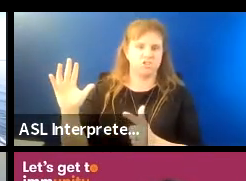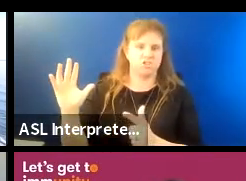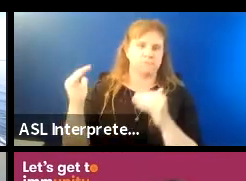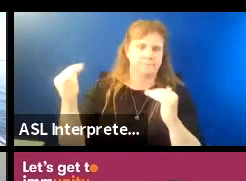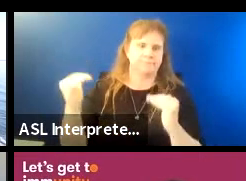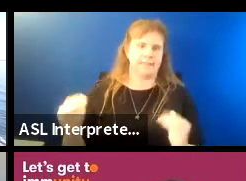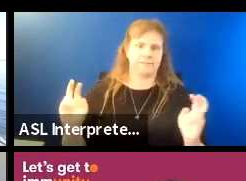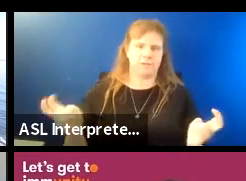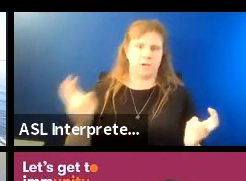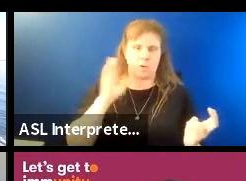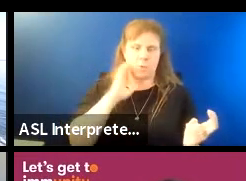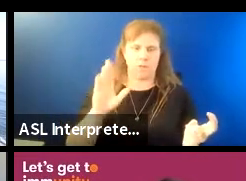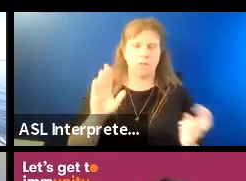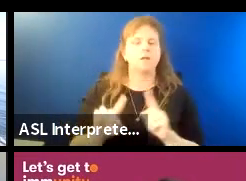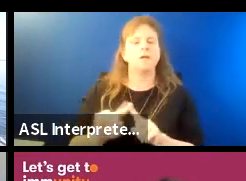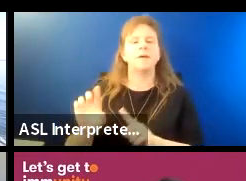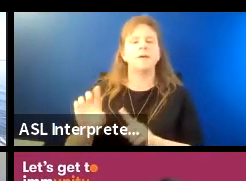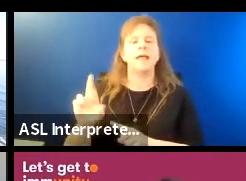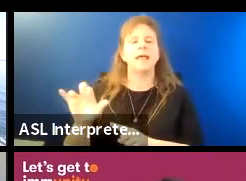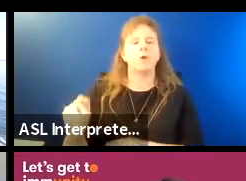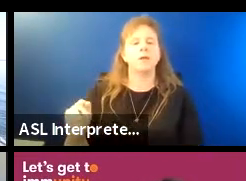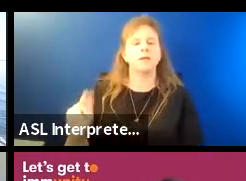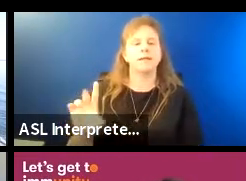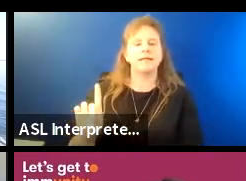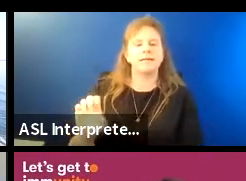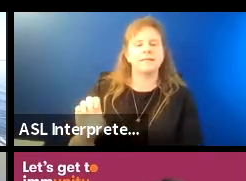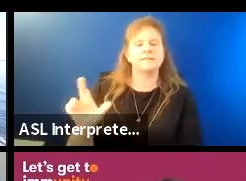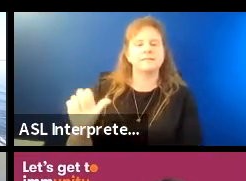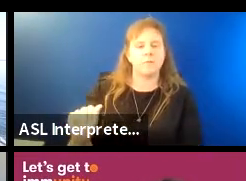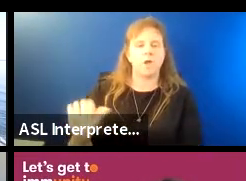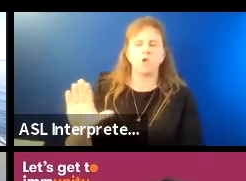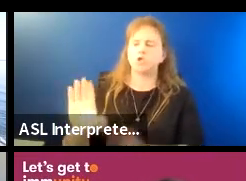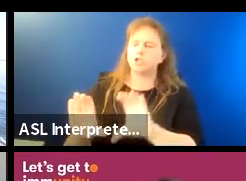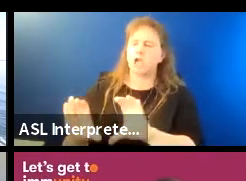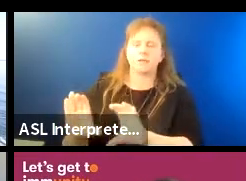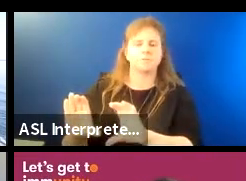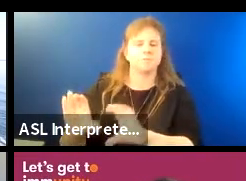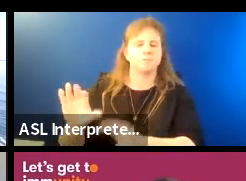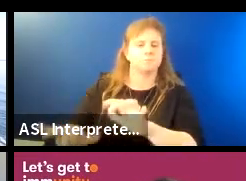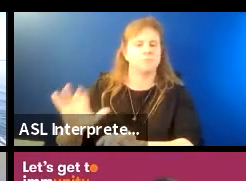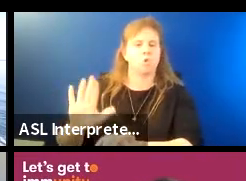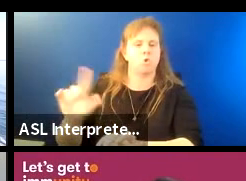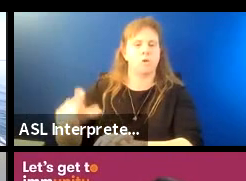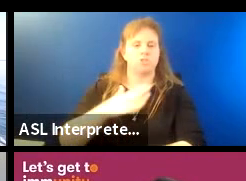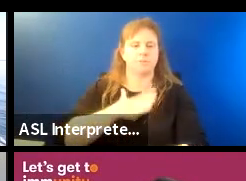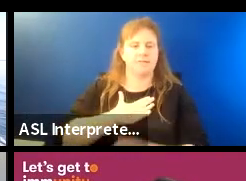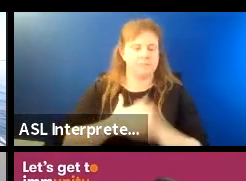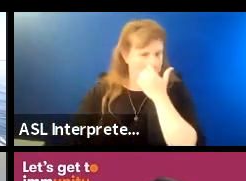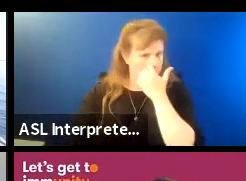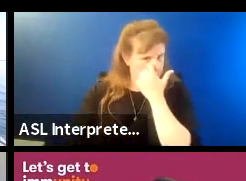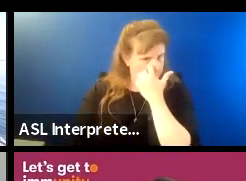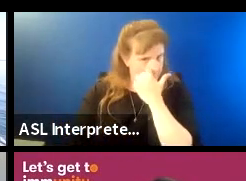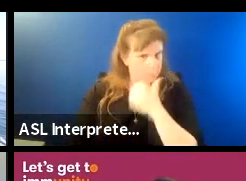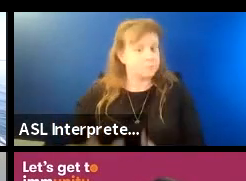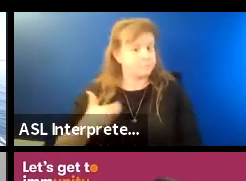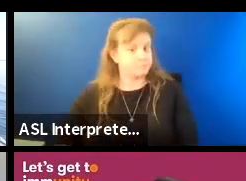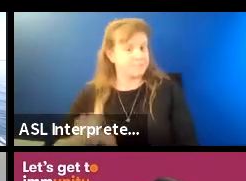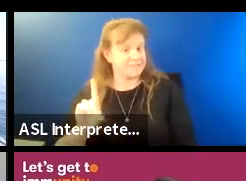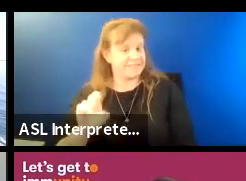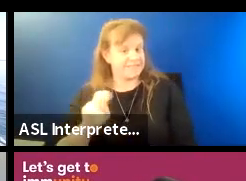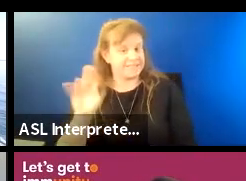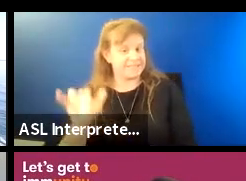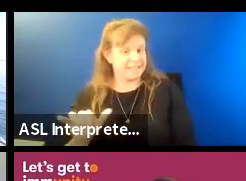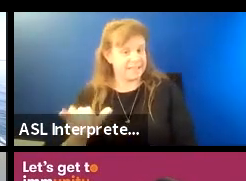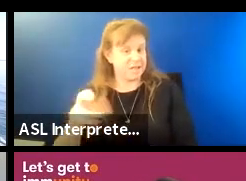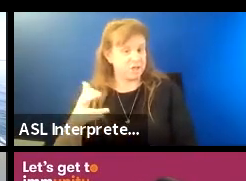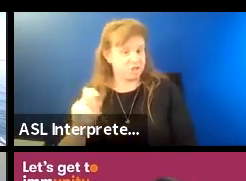Deborah, we'll come back if we have more time, or please put your question in the chat. Denny, introduce yourself. Great, Denny Chan from Justice and